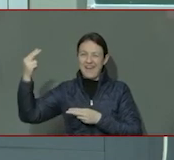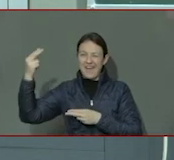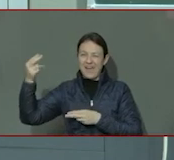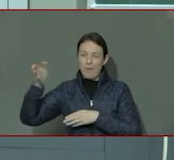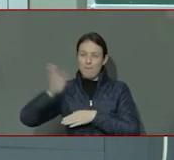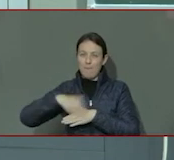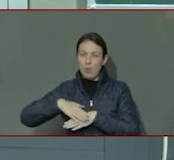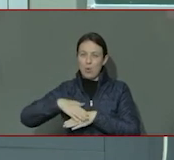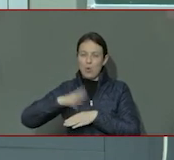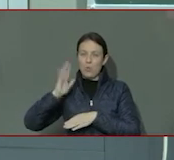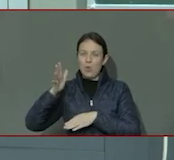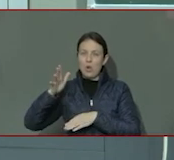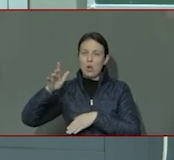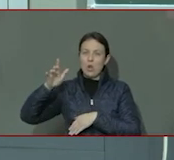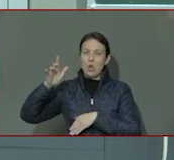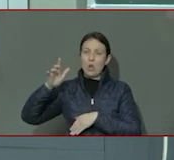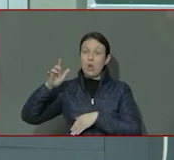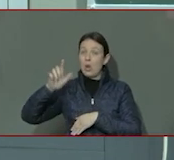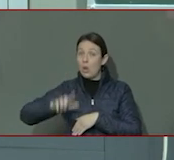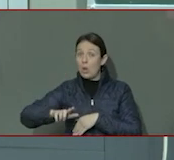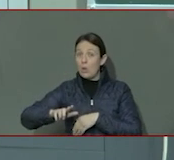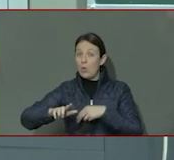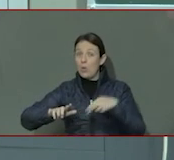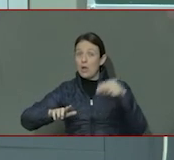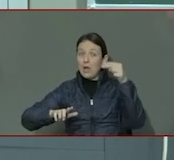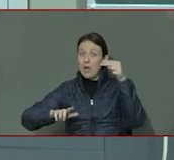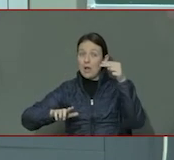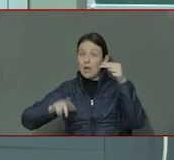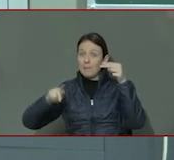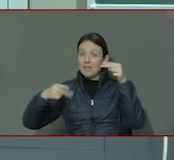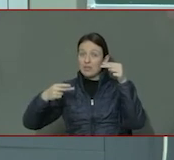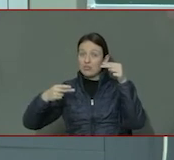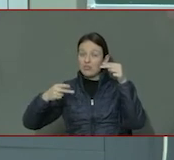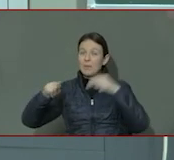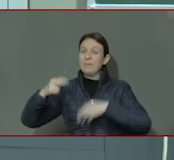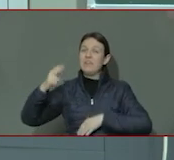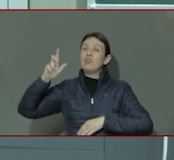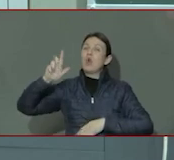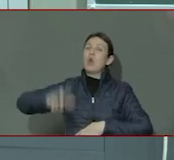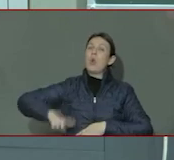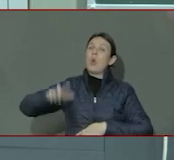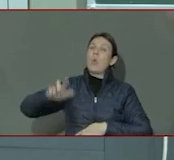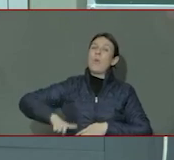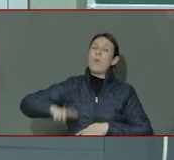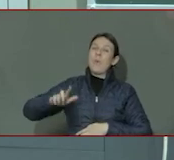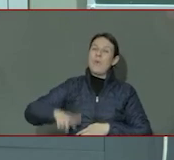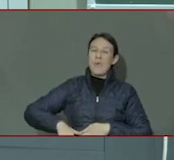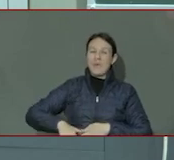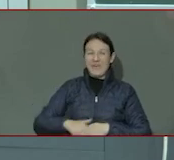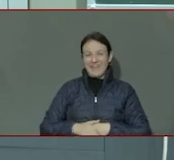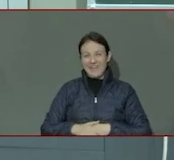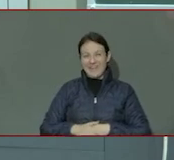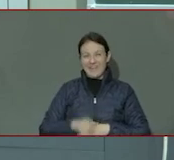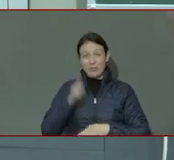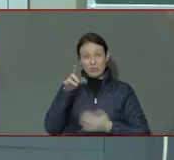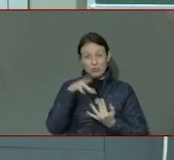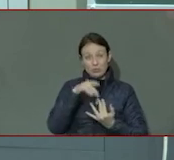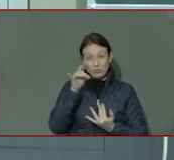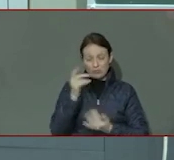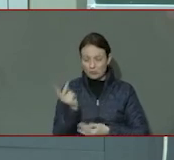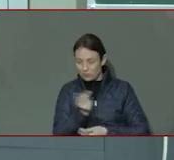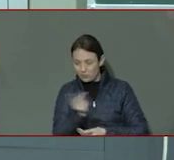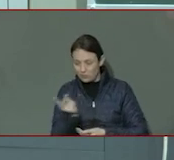the lowest or highest pH. The lowest pH. So if you had to choose between these